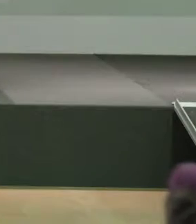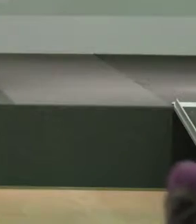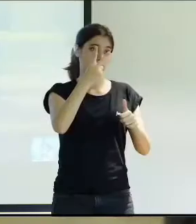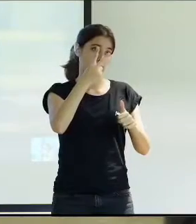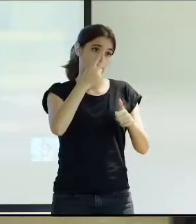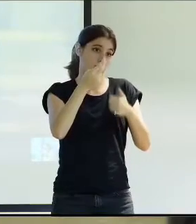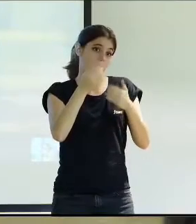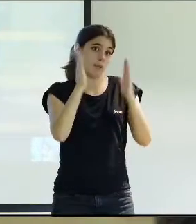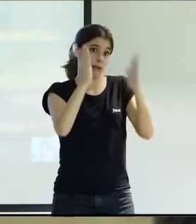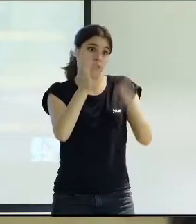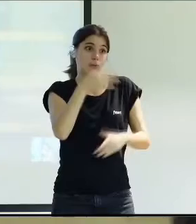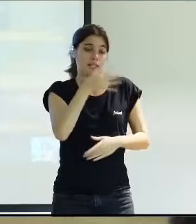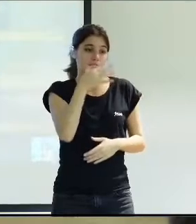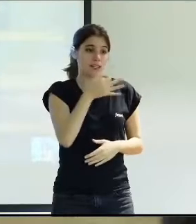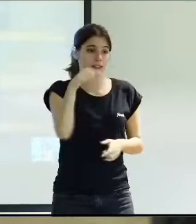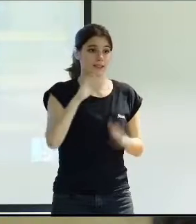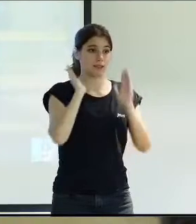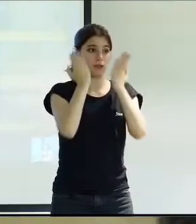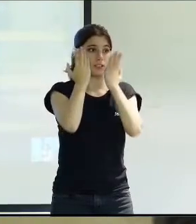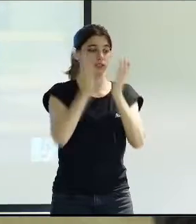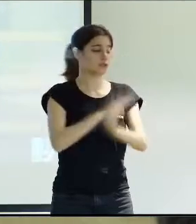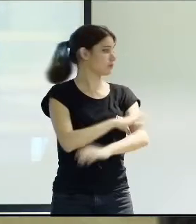Let's get our second session underway.